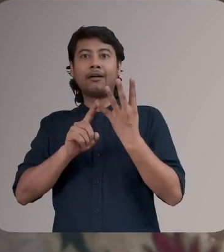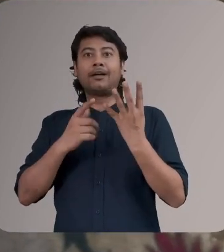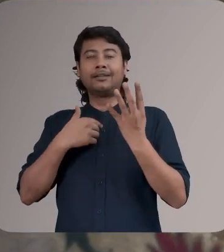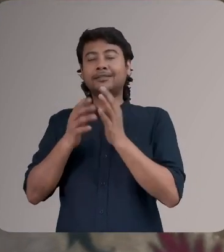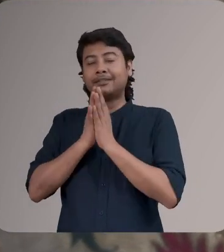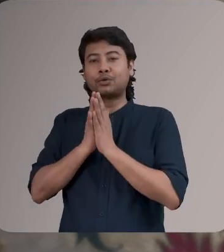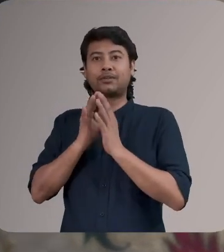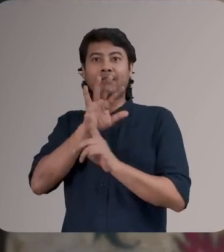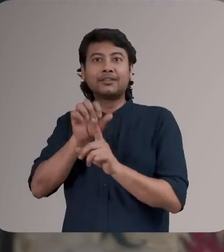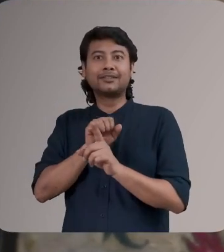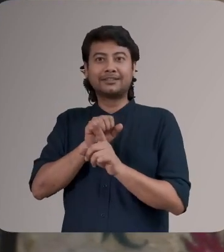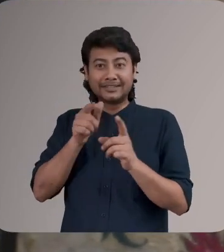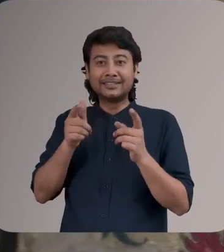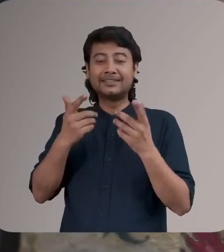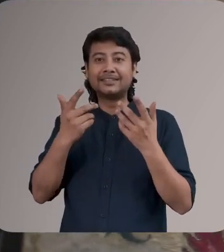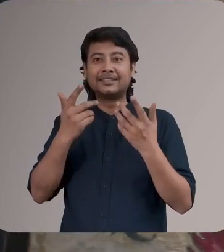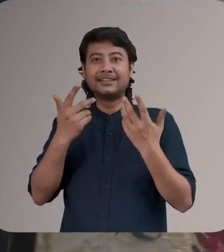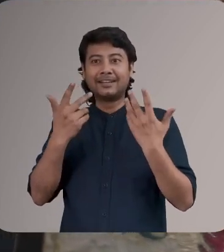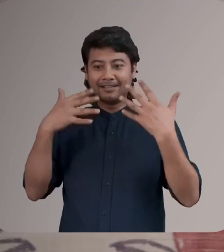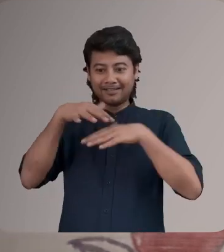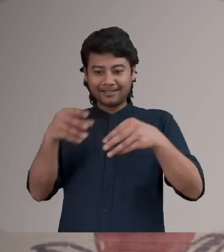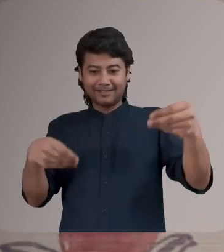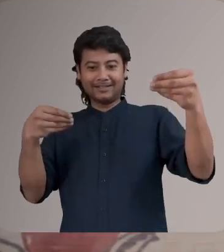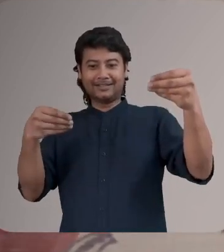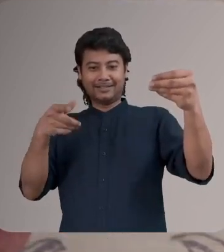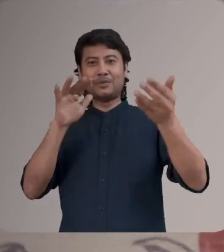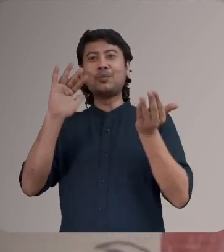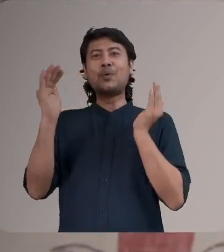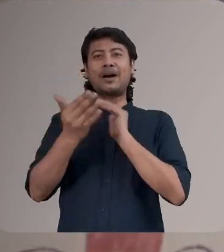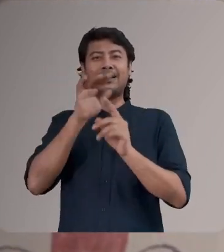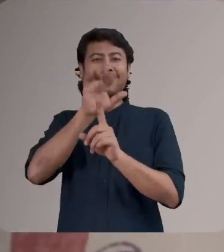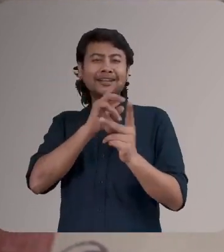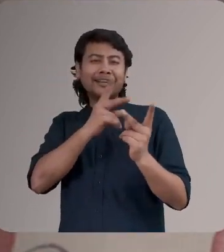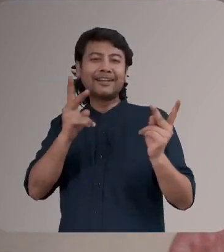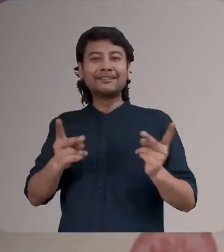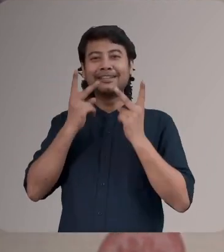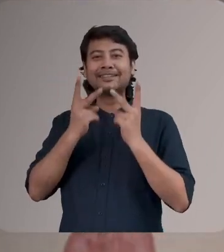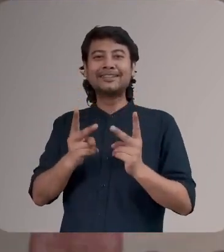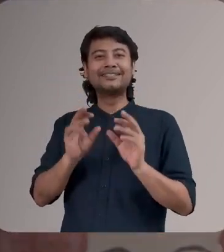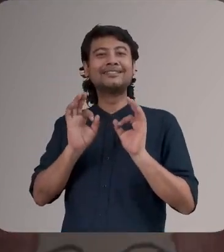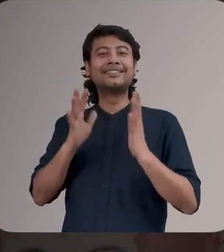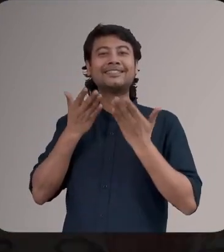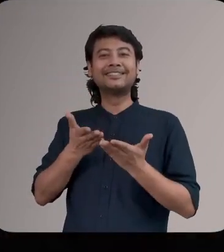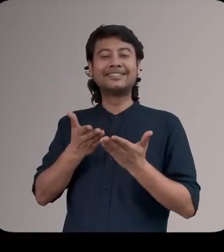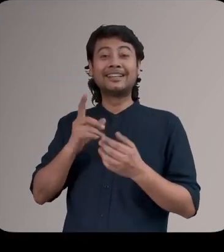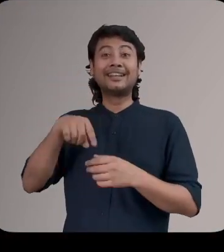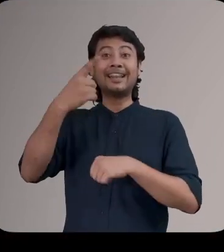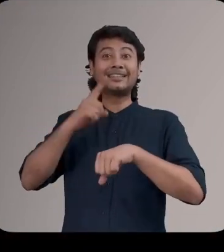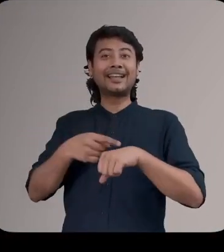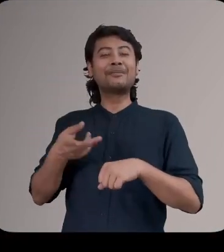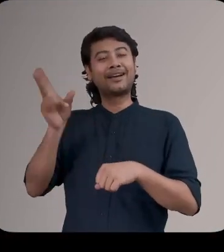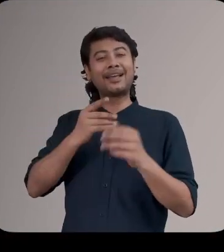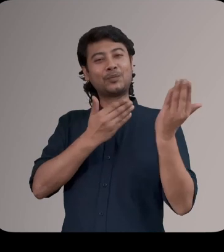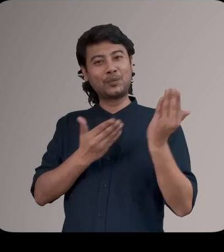and cultural adaptability came together within the context of an increasingly interconnected world.